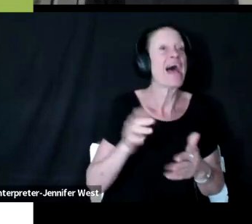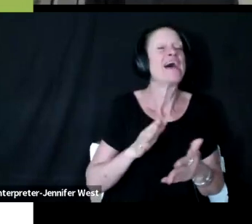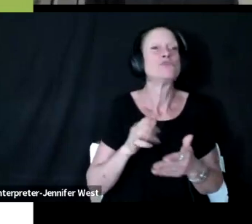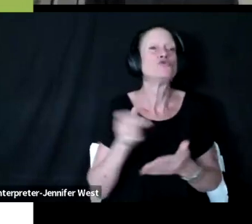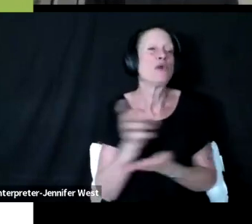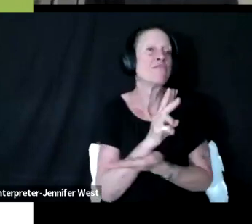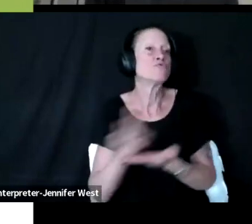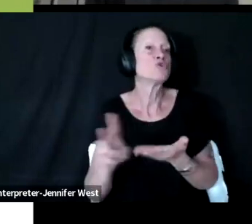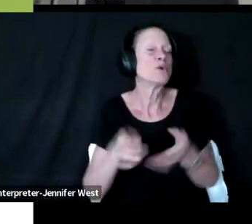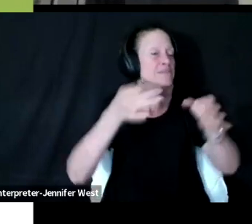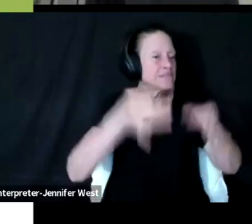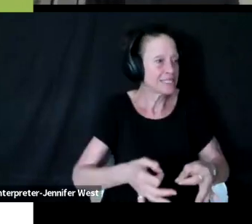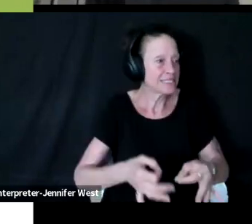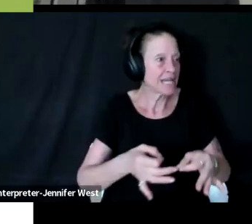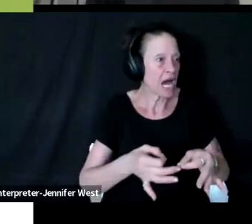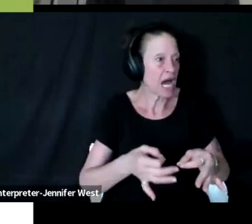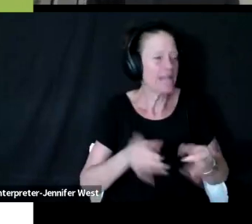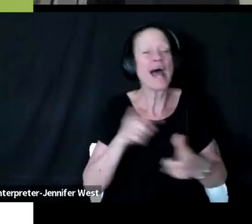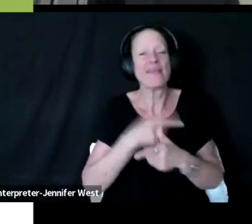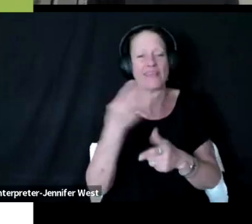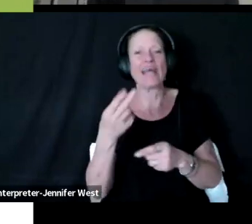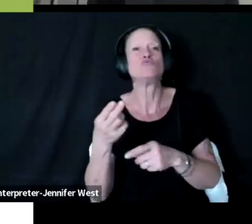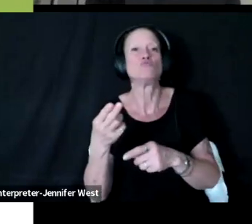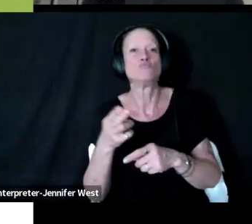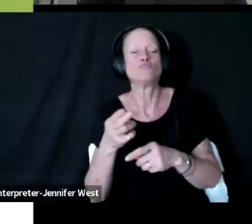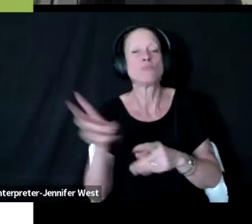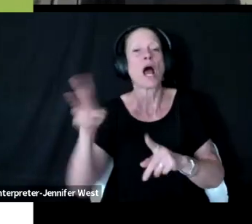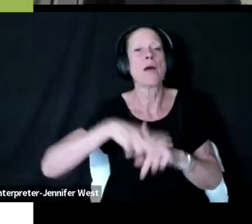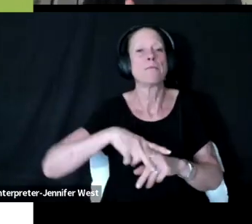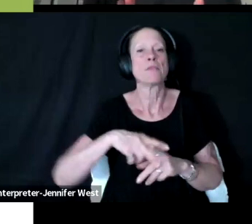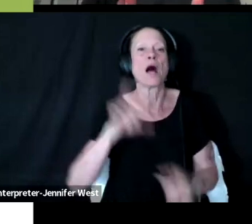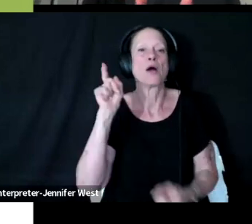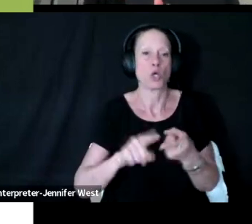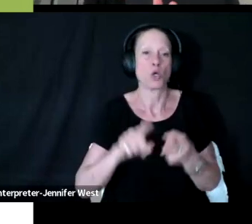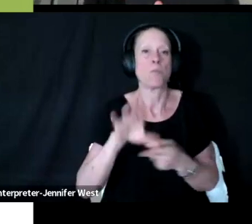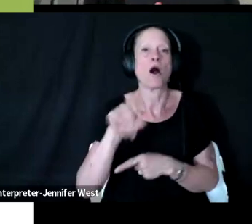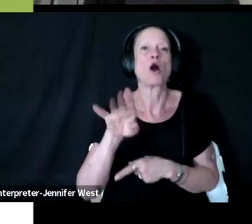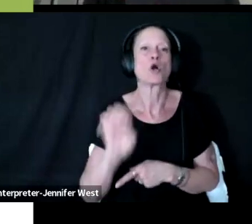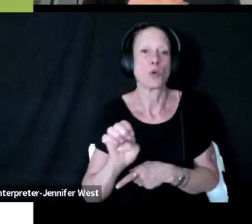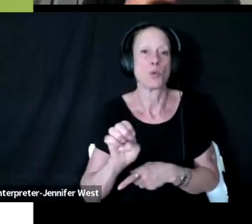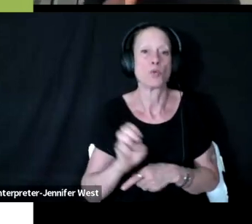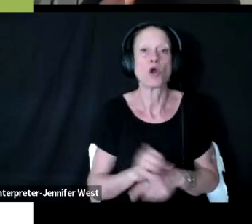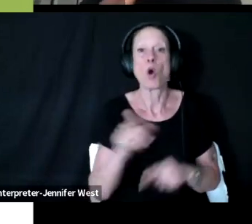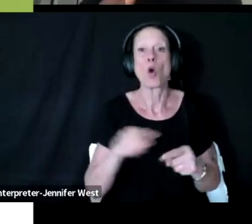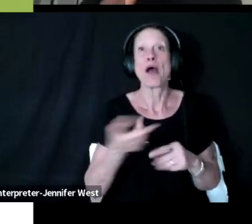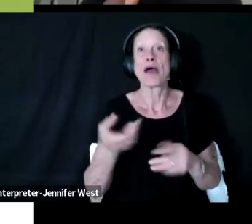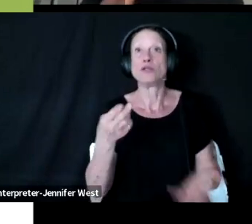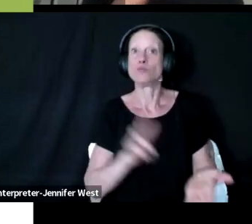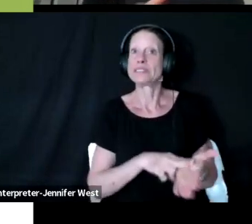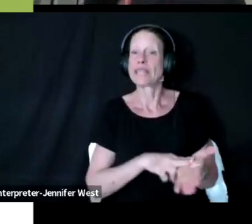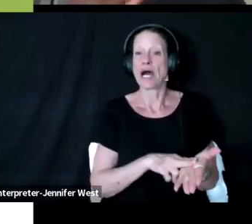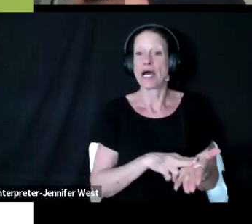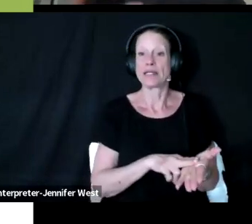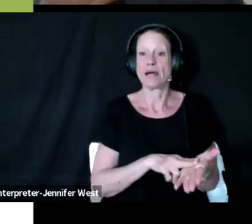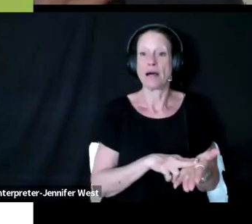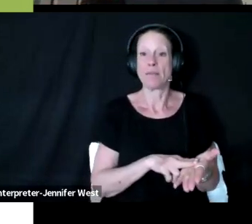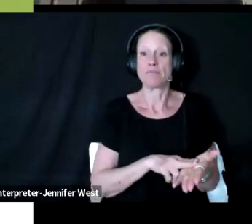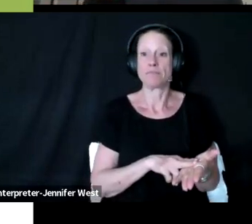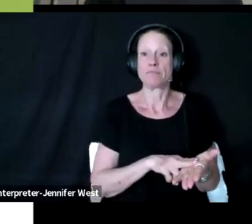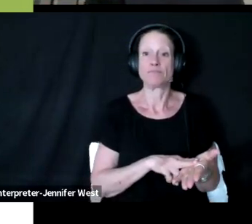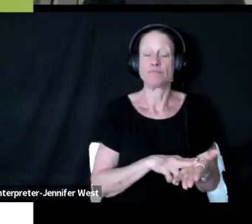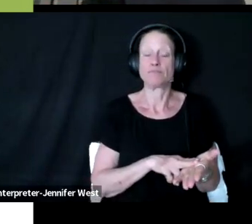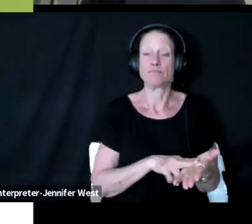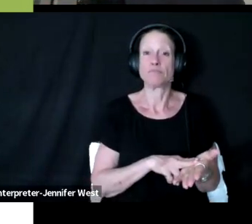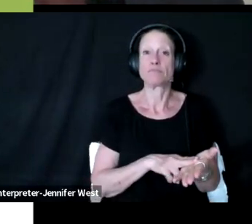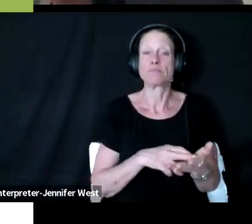kind of decide and play with it. And again, as soon as you sign up, you will get an